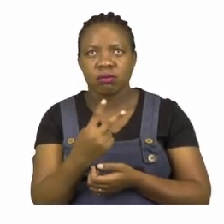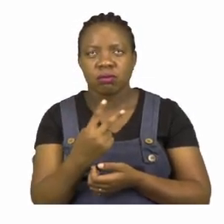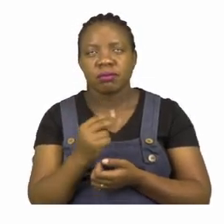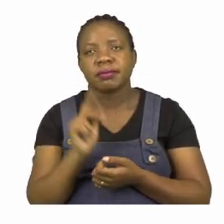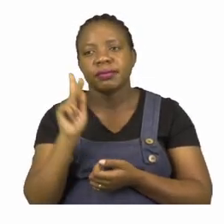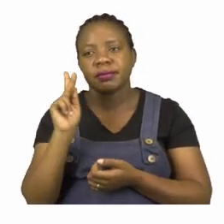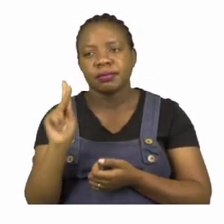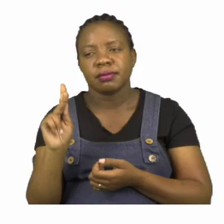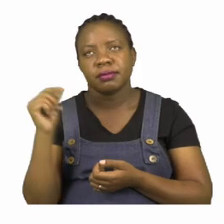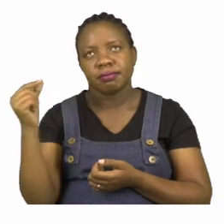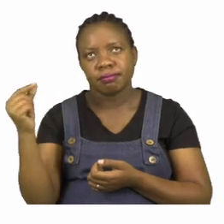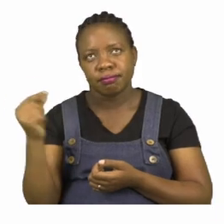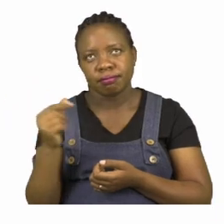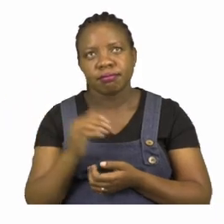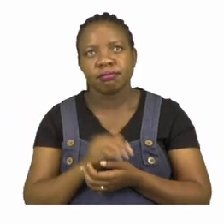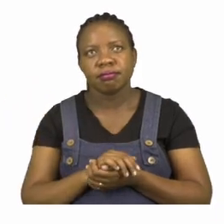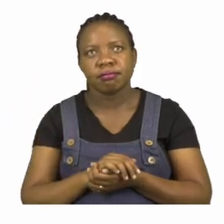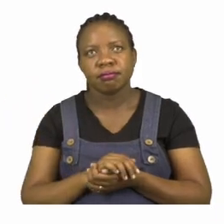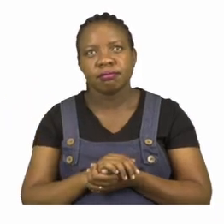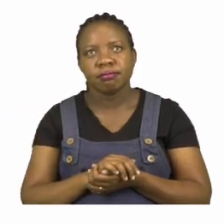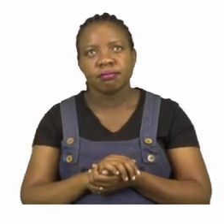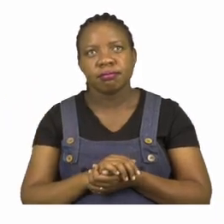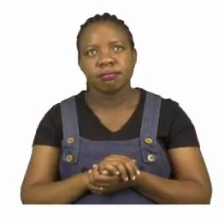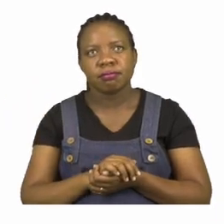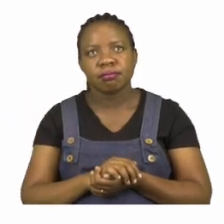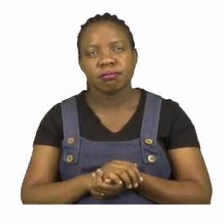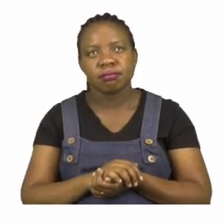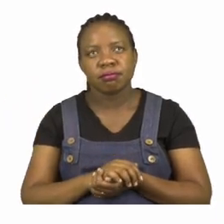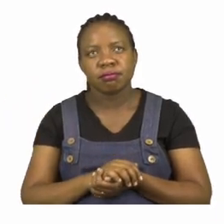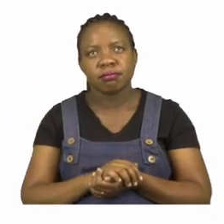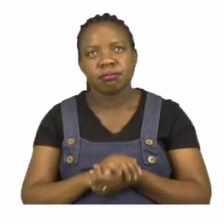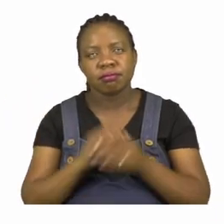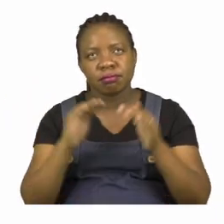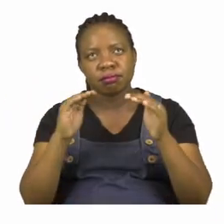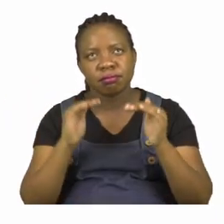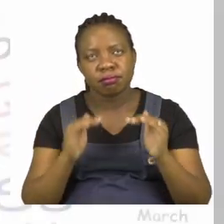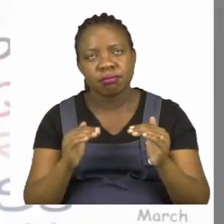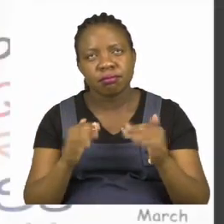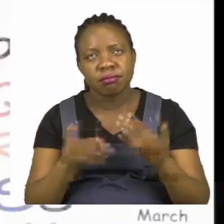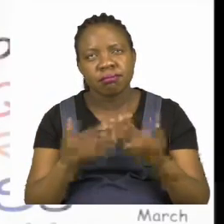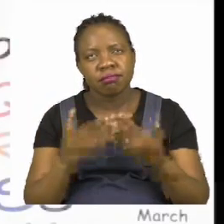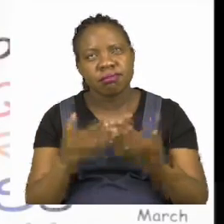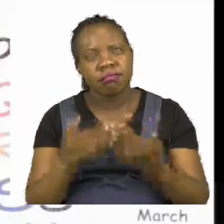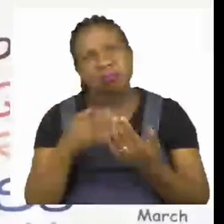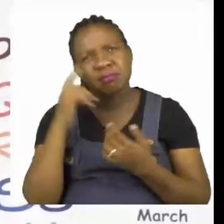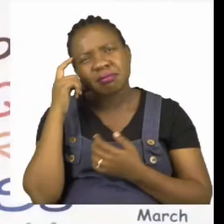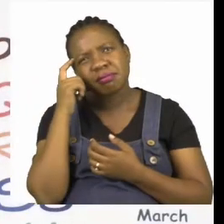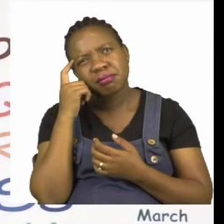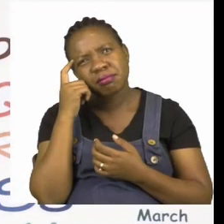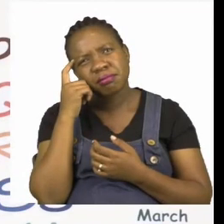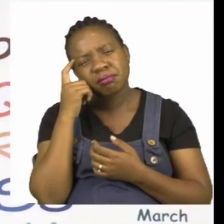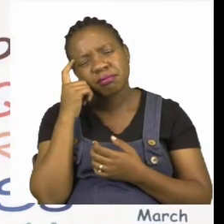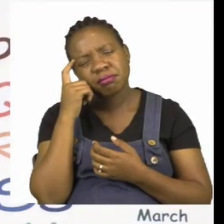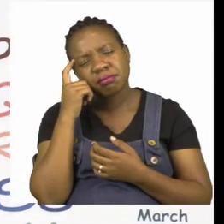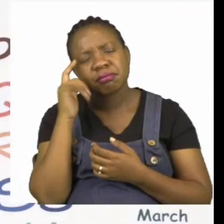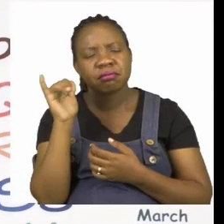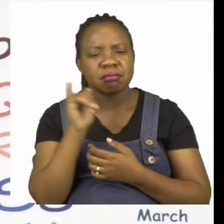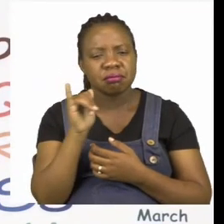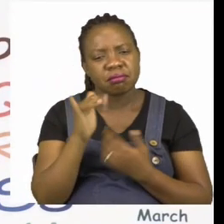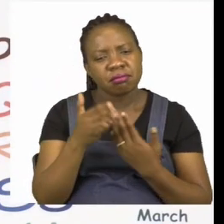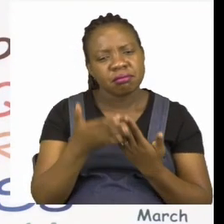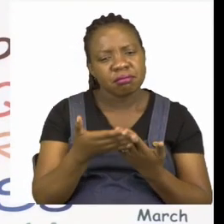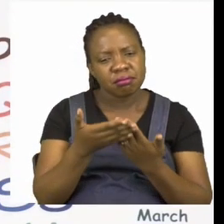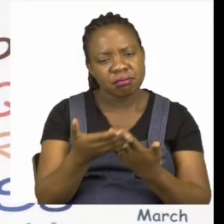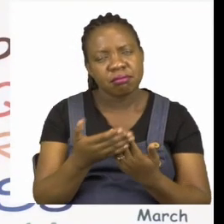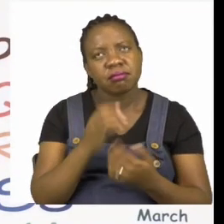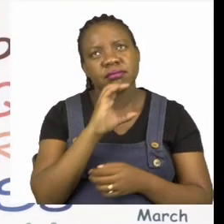1/2. Let's now try and do one of them together. I think we can do C together. Now, as you